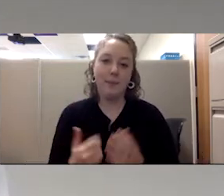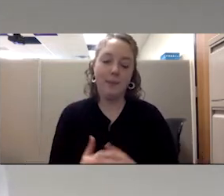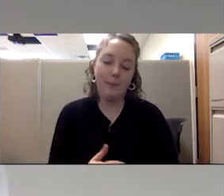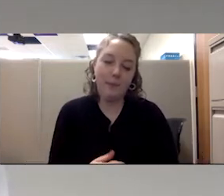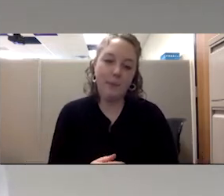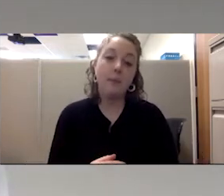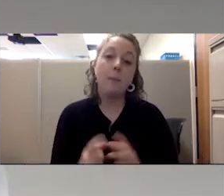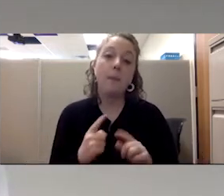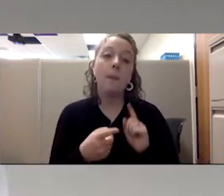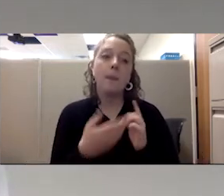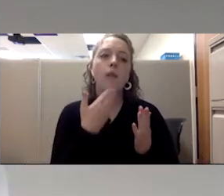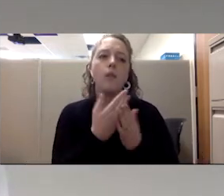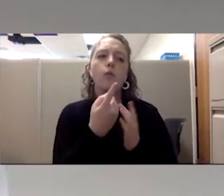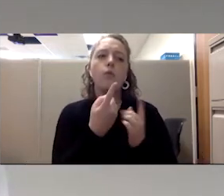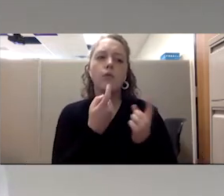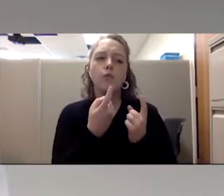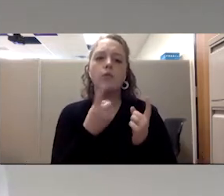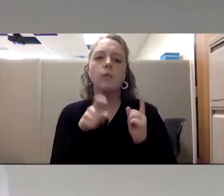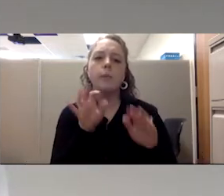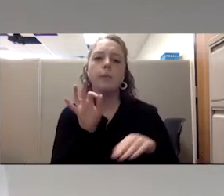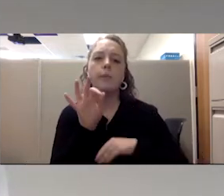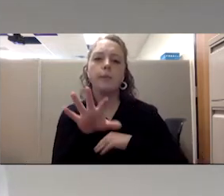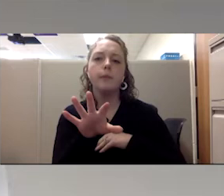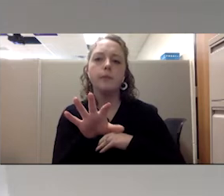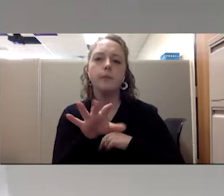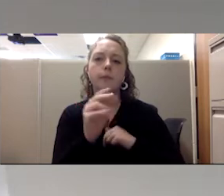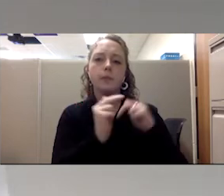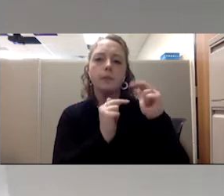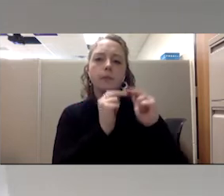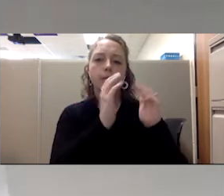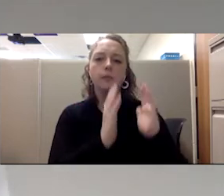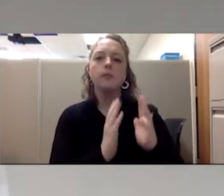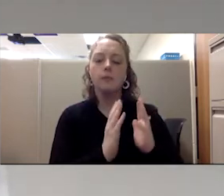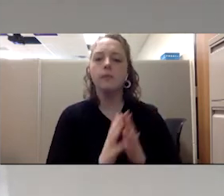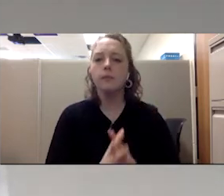But good questions. Let's be sure and put that one in front of the architects.